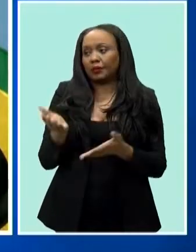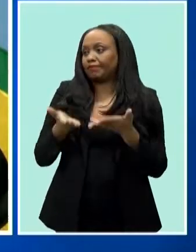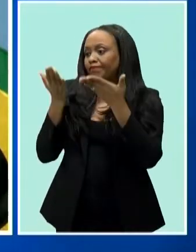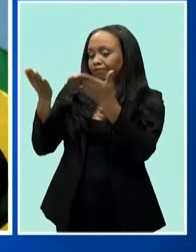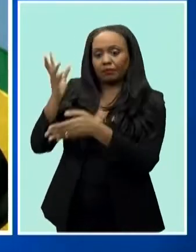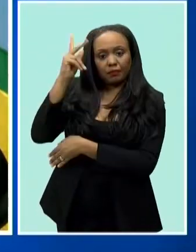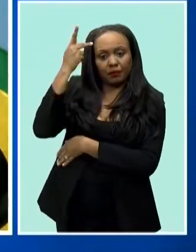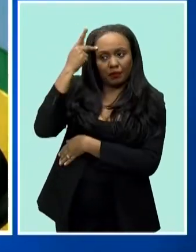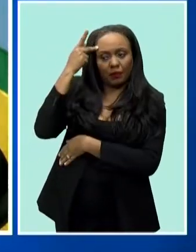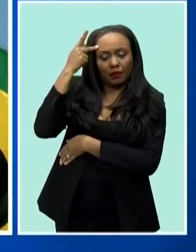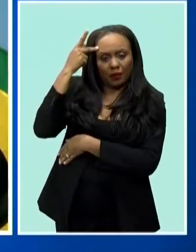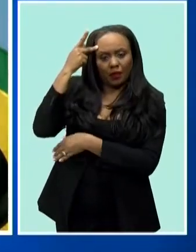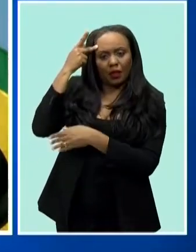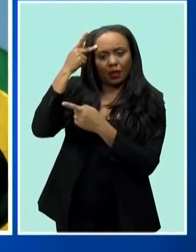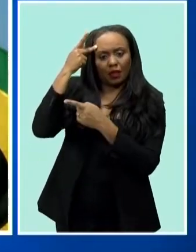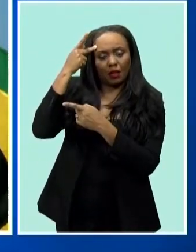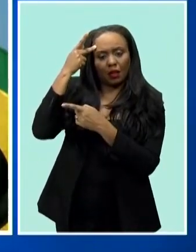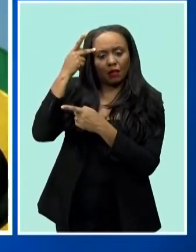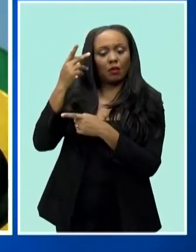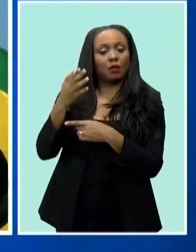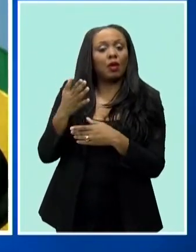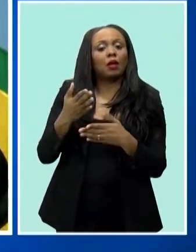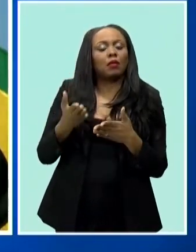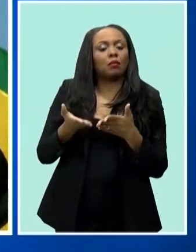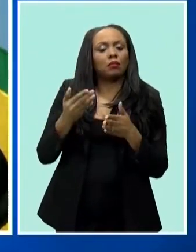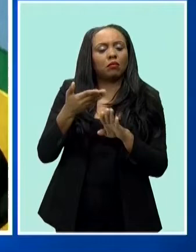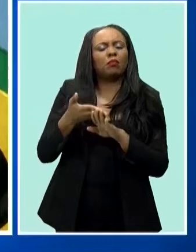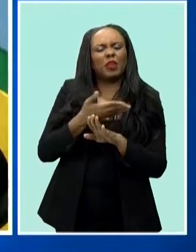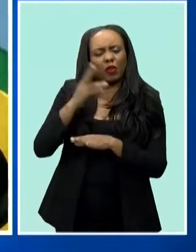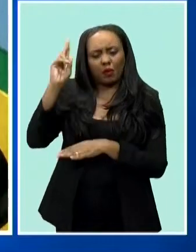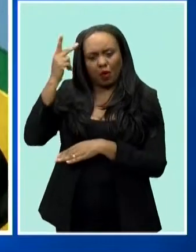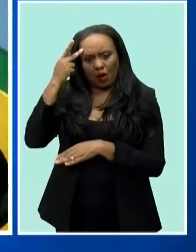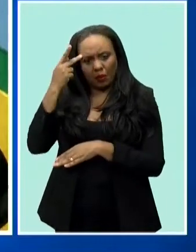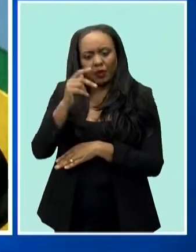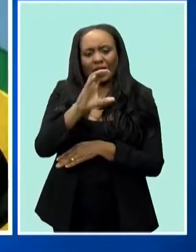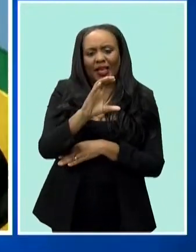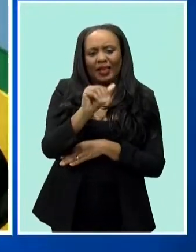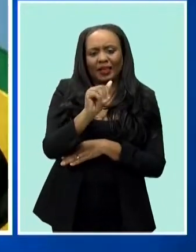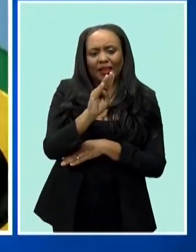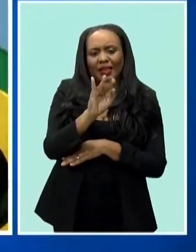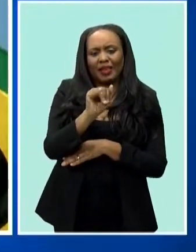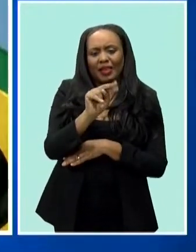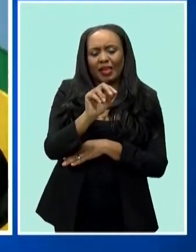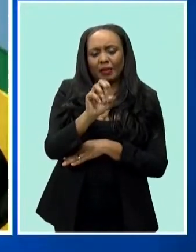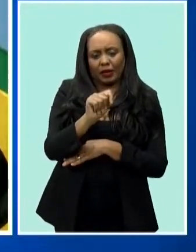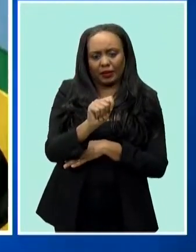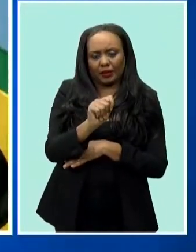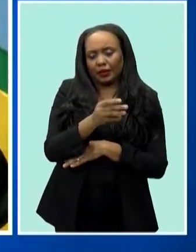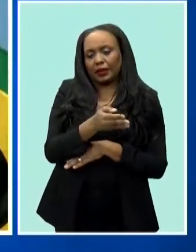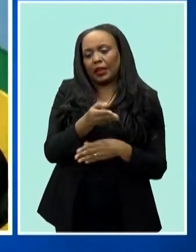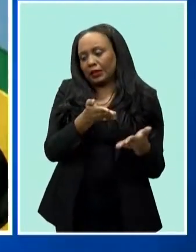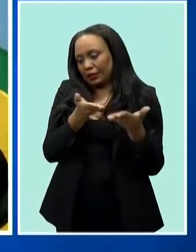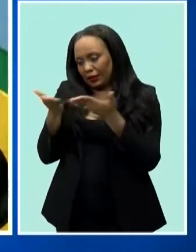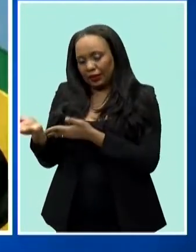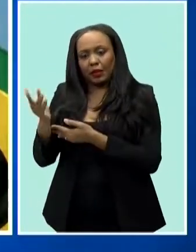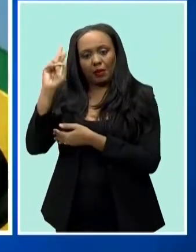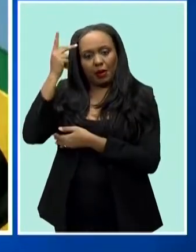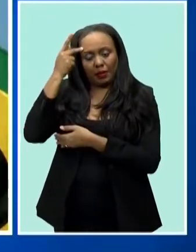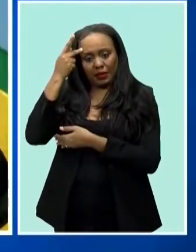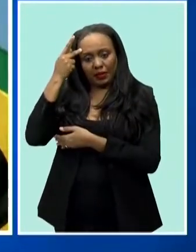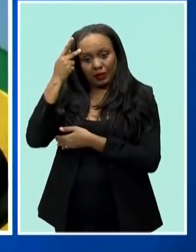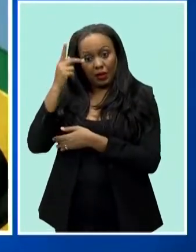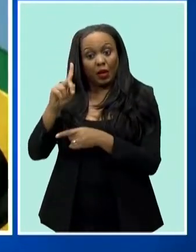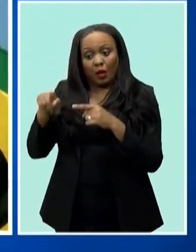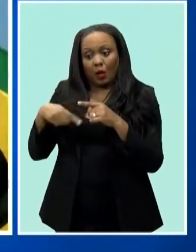up in Parliament and thereafter enacted. When this new metrology act is enacted, it